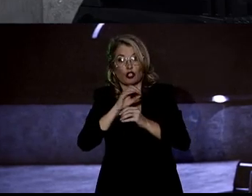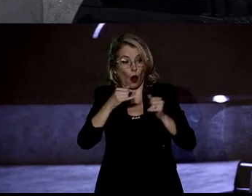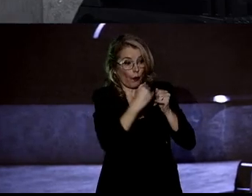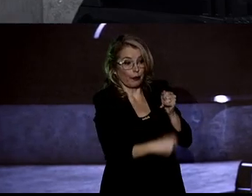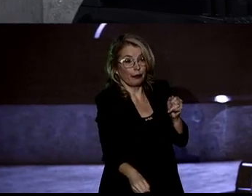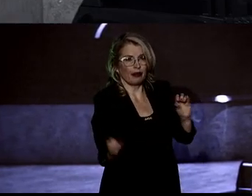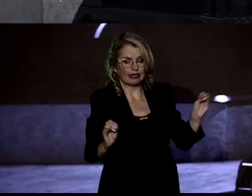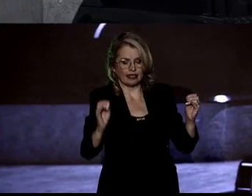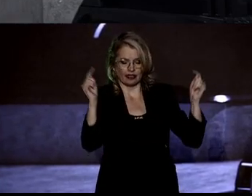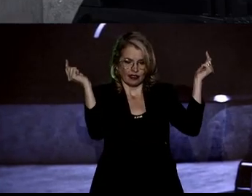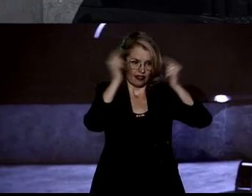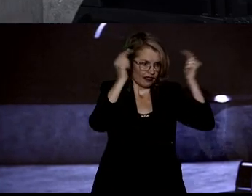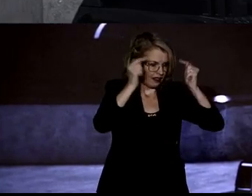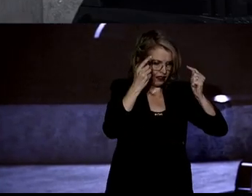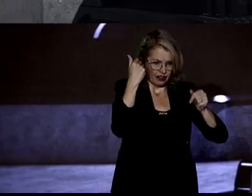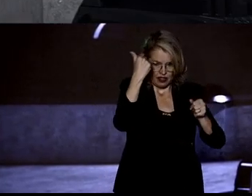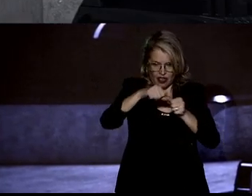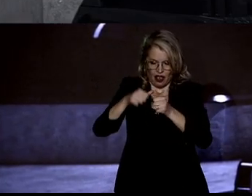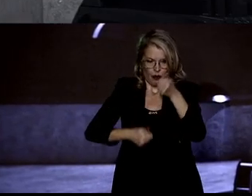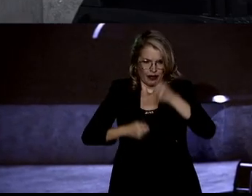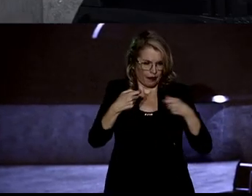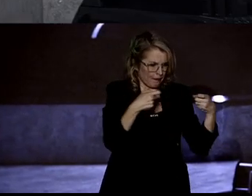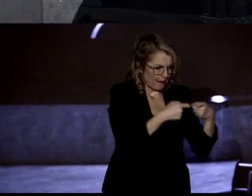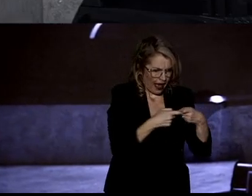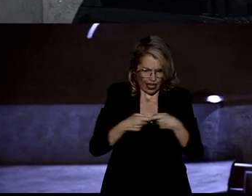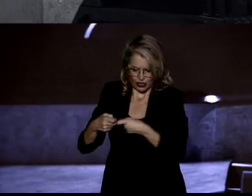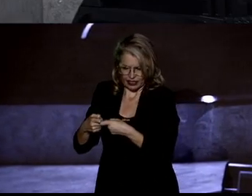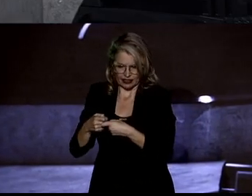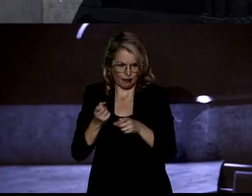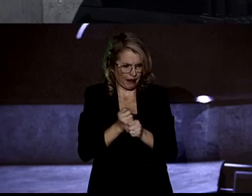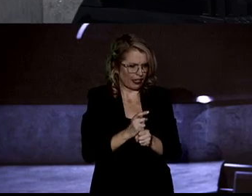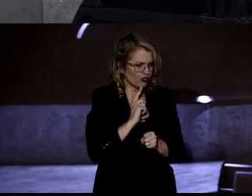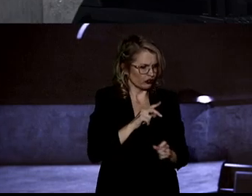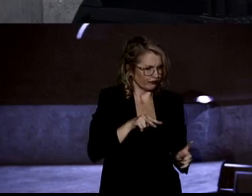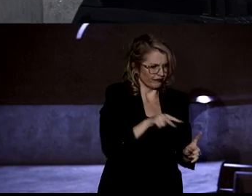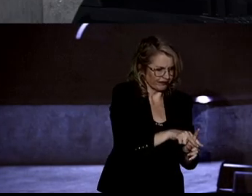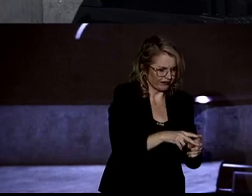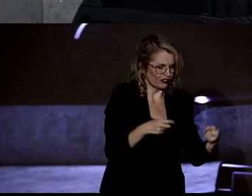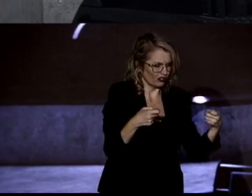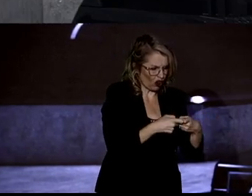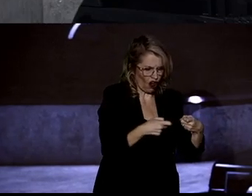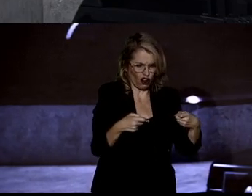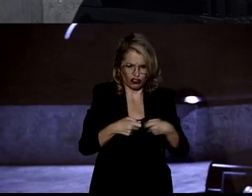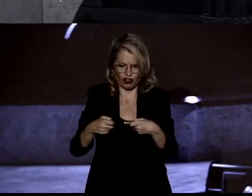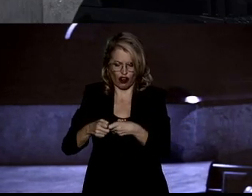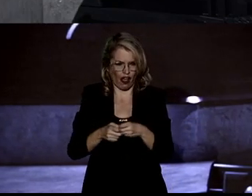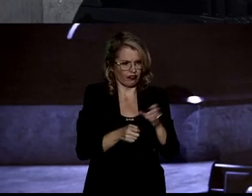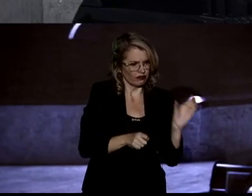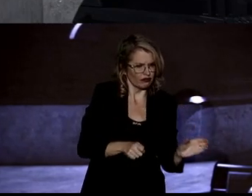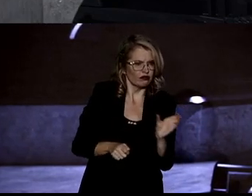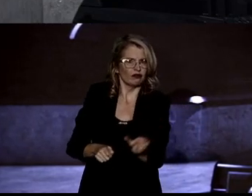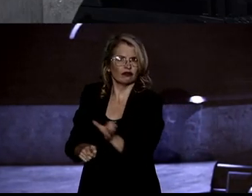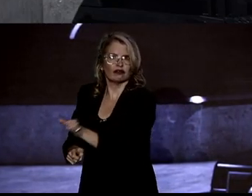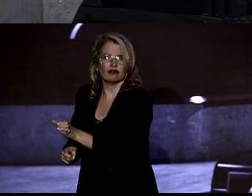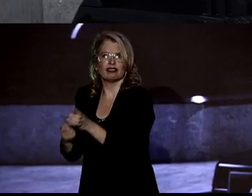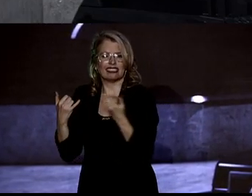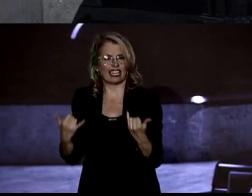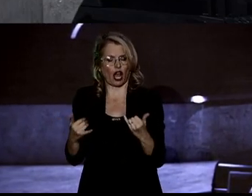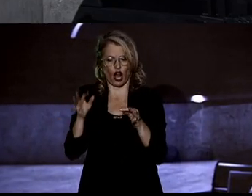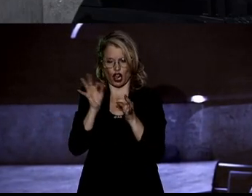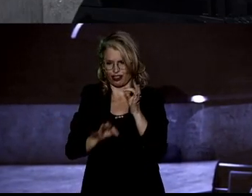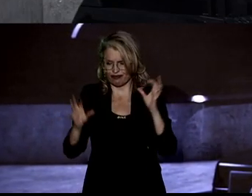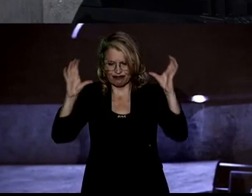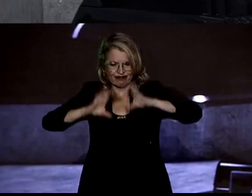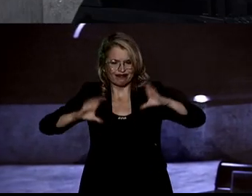is to keep track of your different batteries and make sure they're all charged. We're looking to simplify